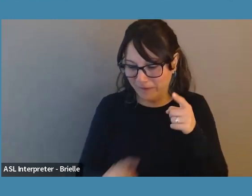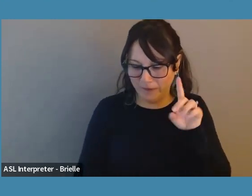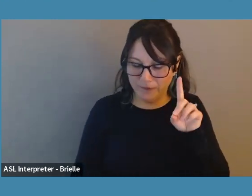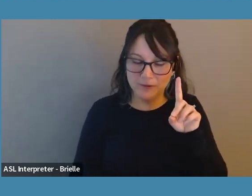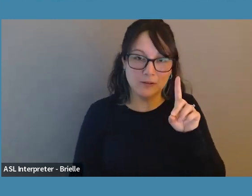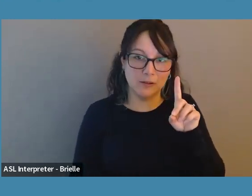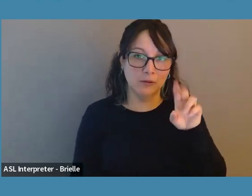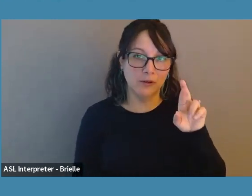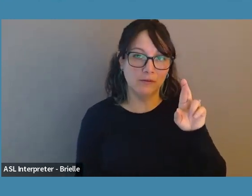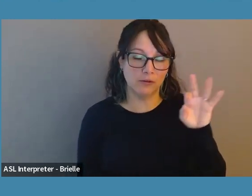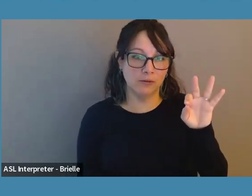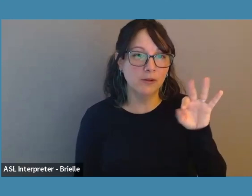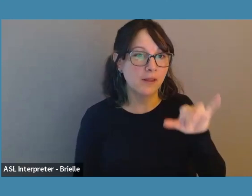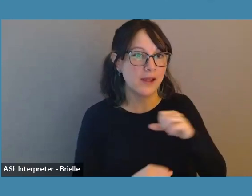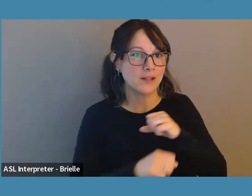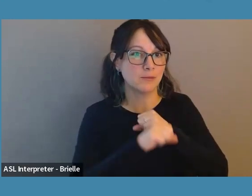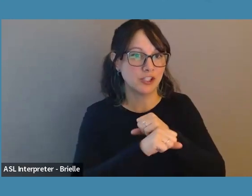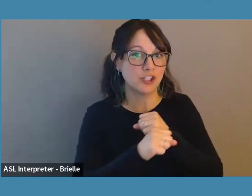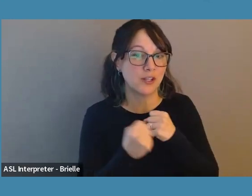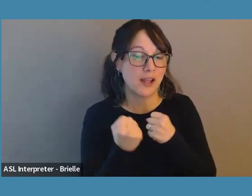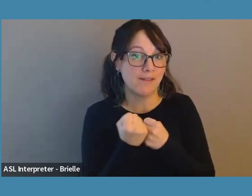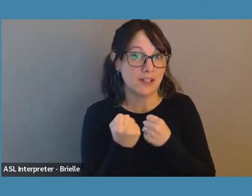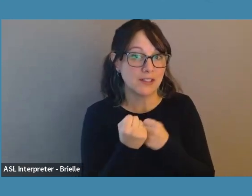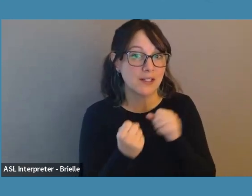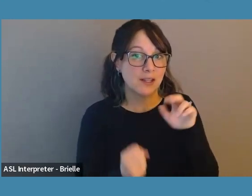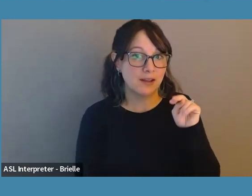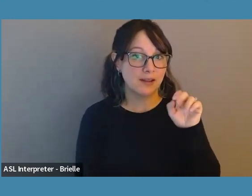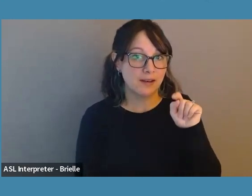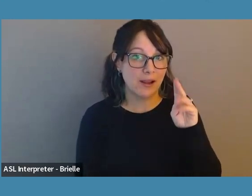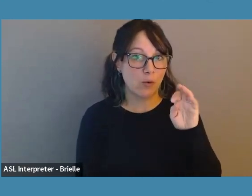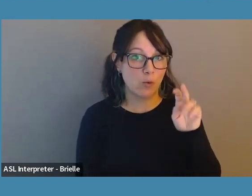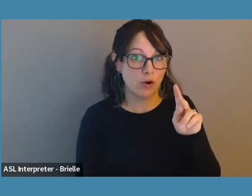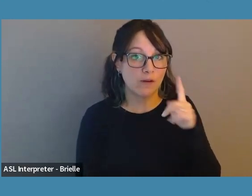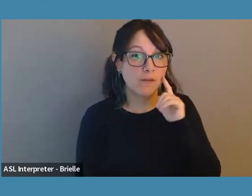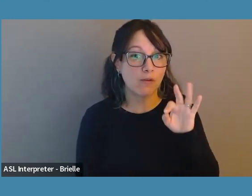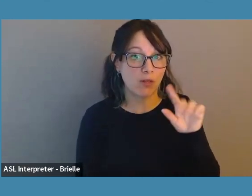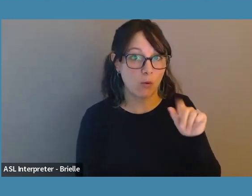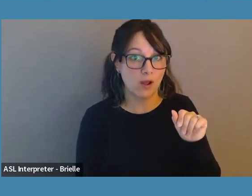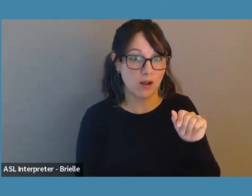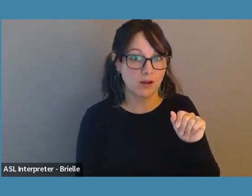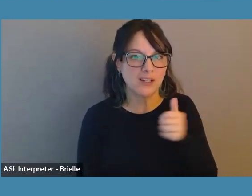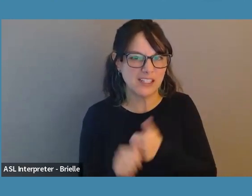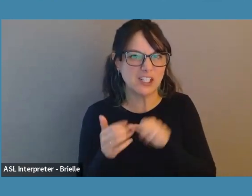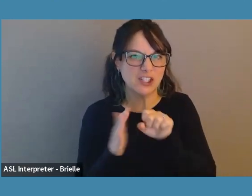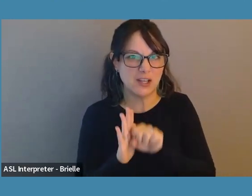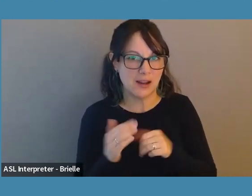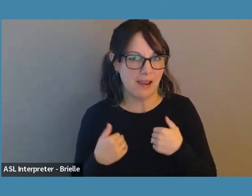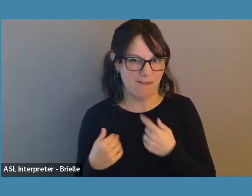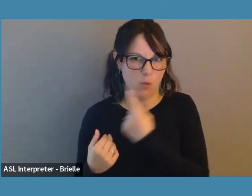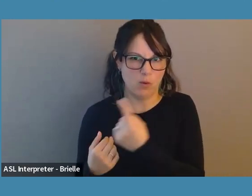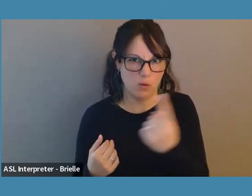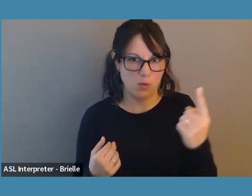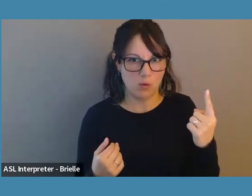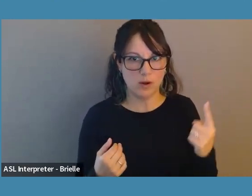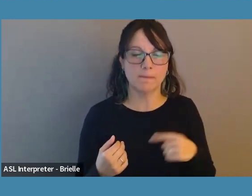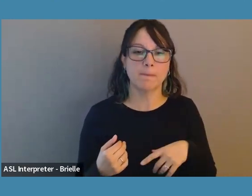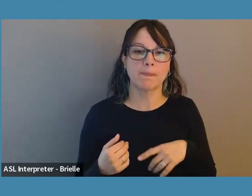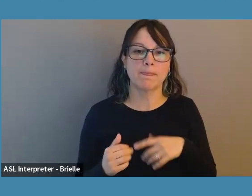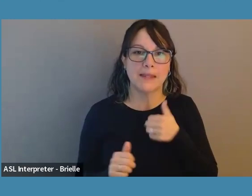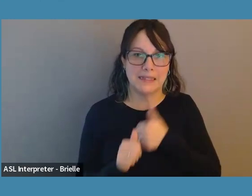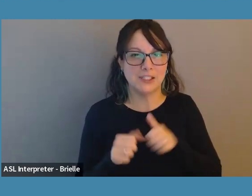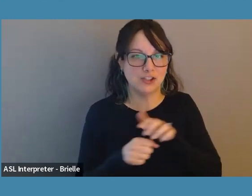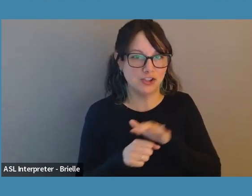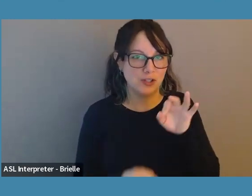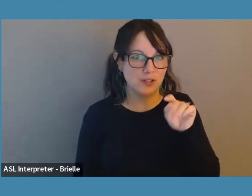Florida is the protection advocacy network for Florida. There's one of us in every state and every